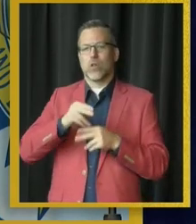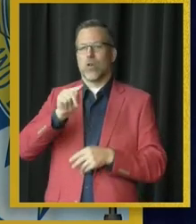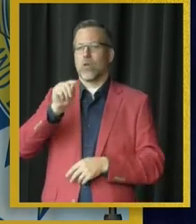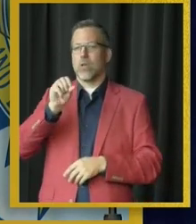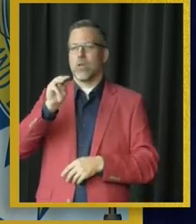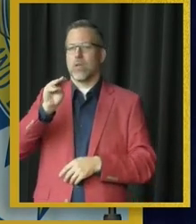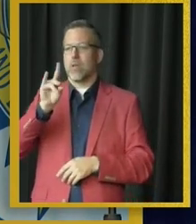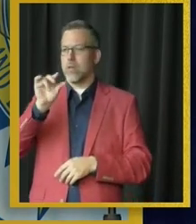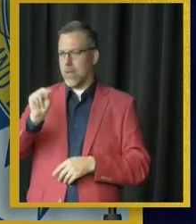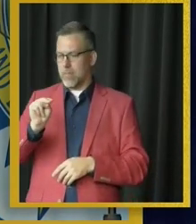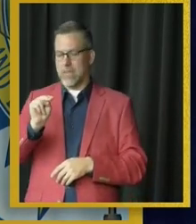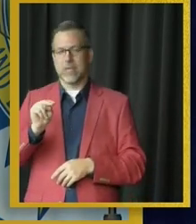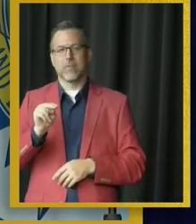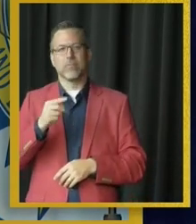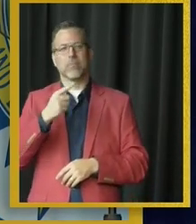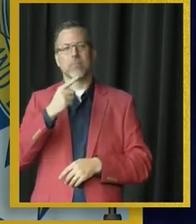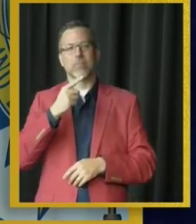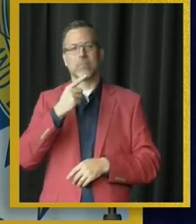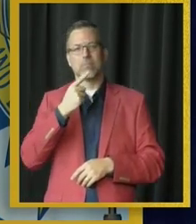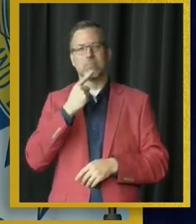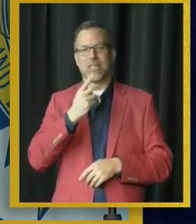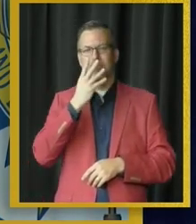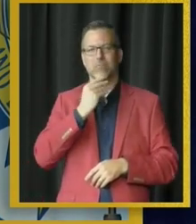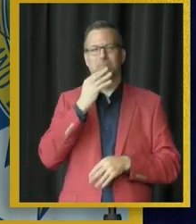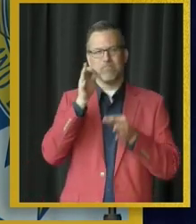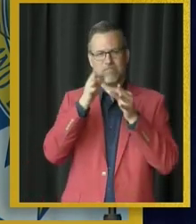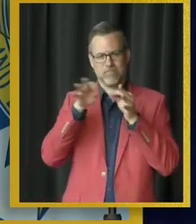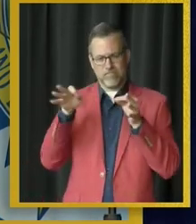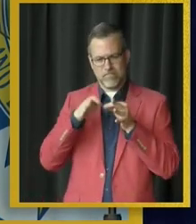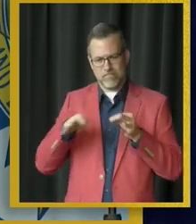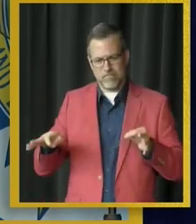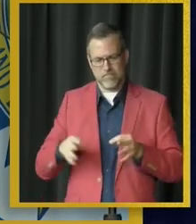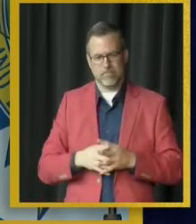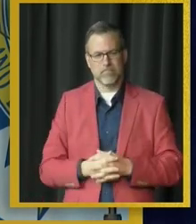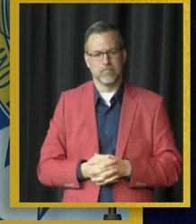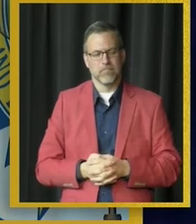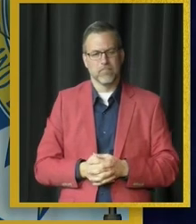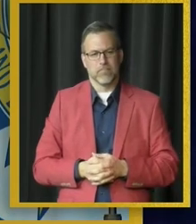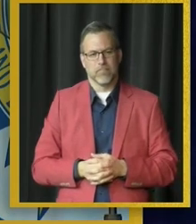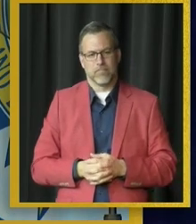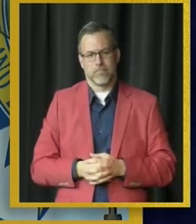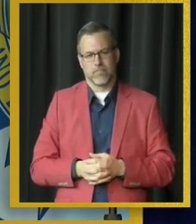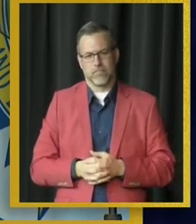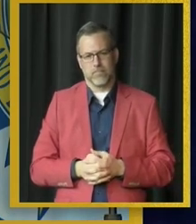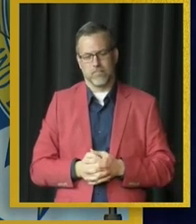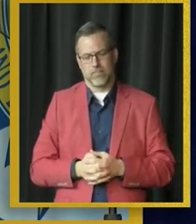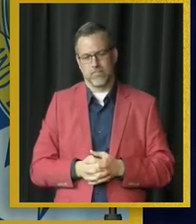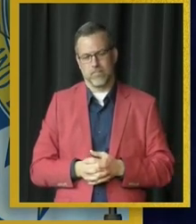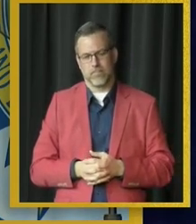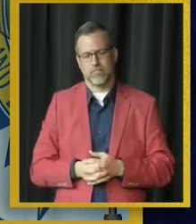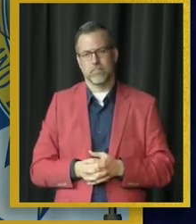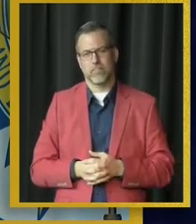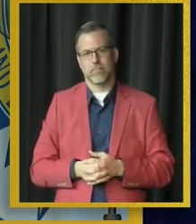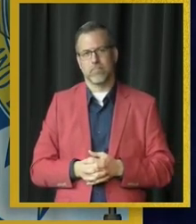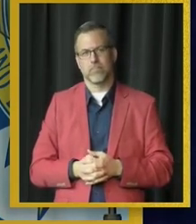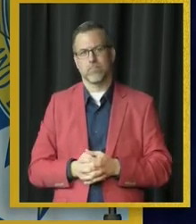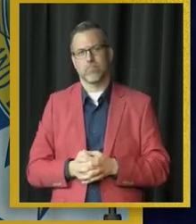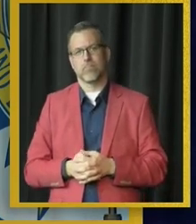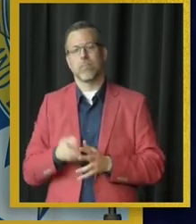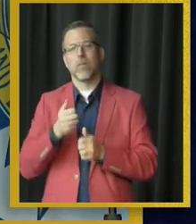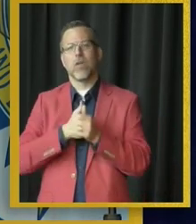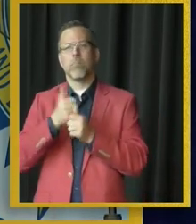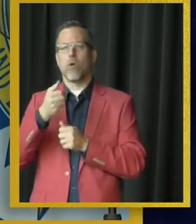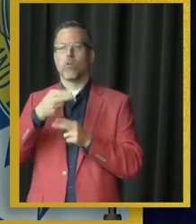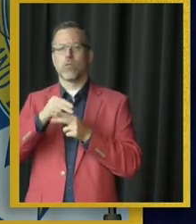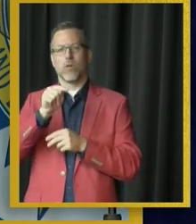Talmud, it says, Moshe kibel Torah mi Sinai, umisorah li Hoshua, that Moses received Torah